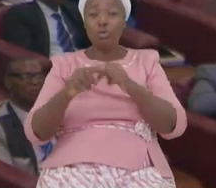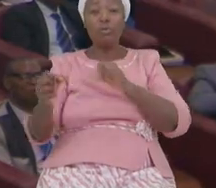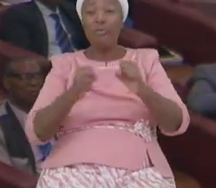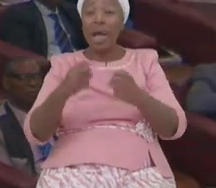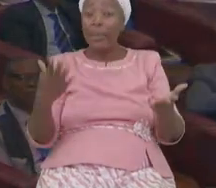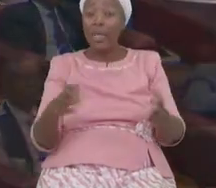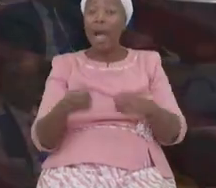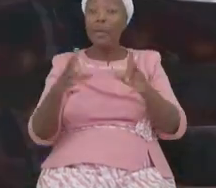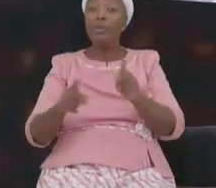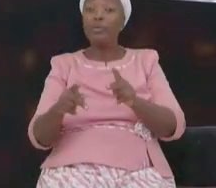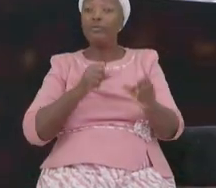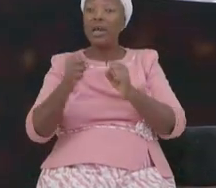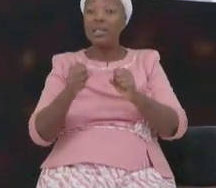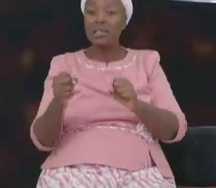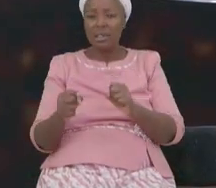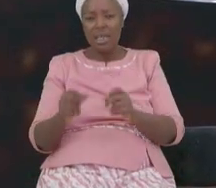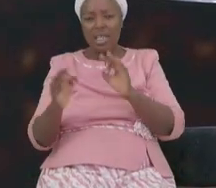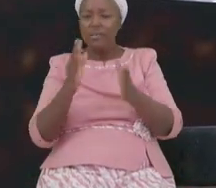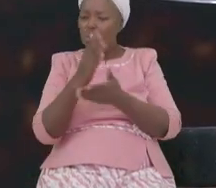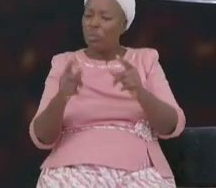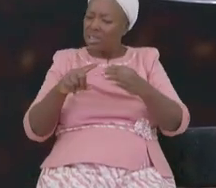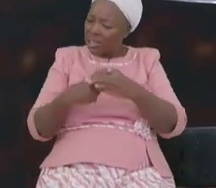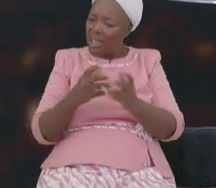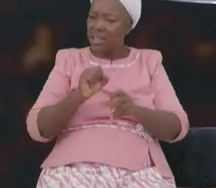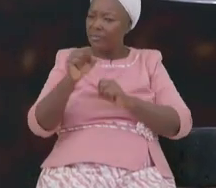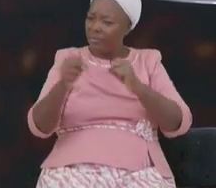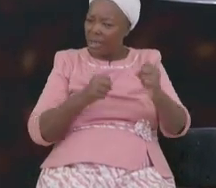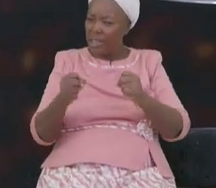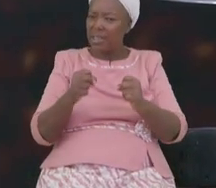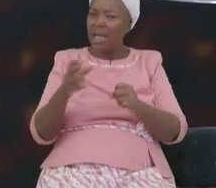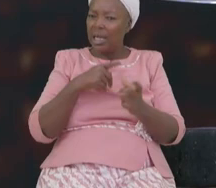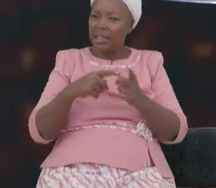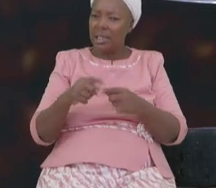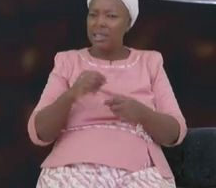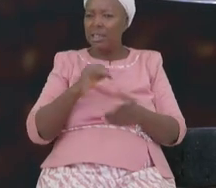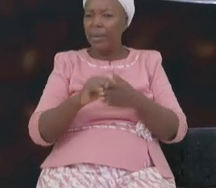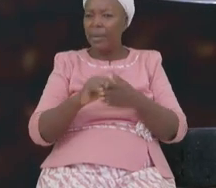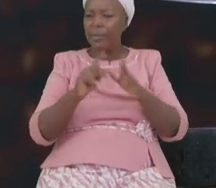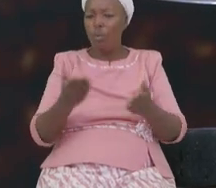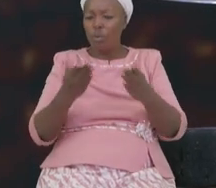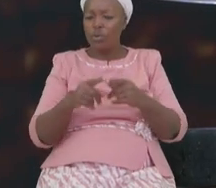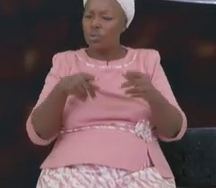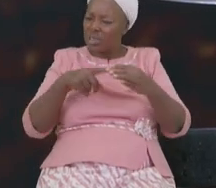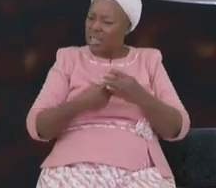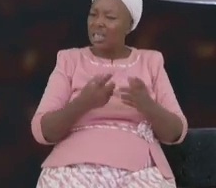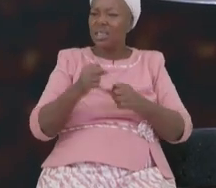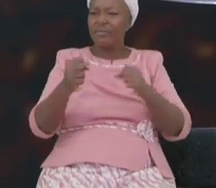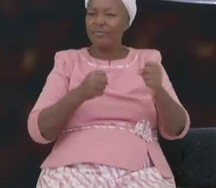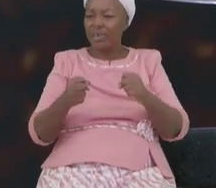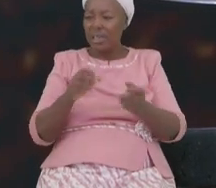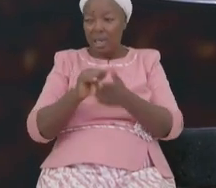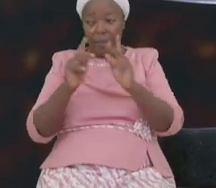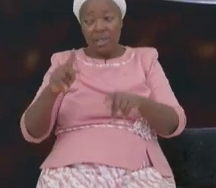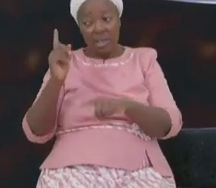somebody initiates a fight, starts a fight, and wants to, you know, begin a fight, he cannot